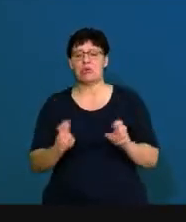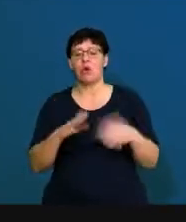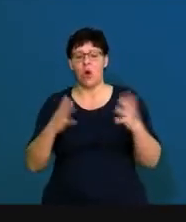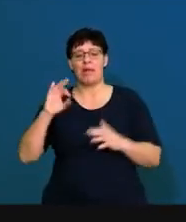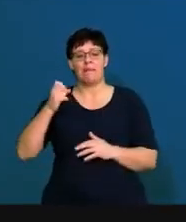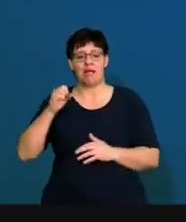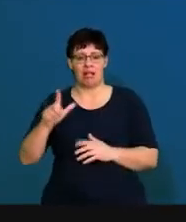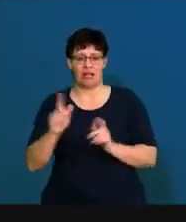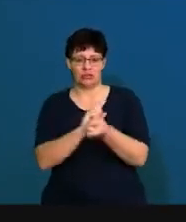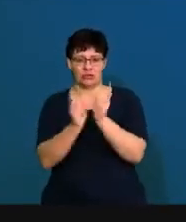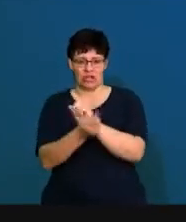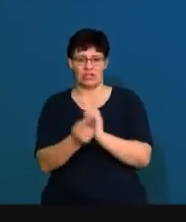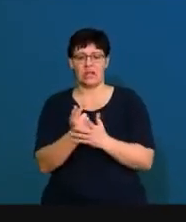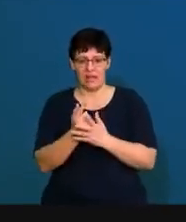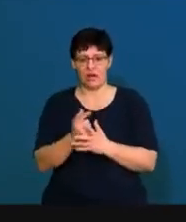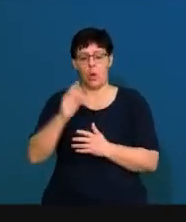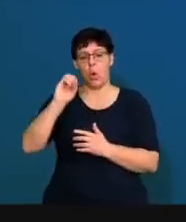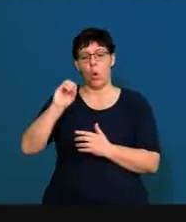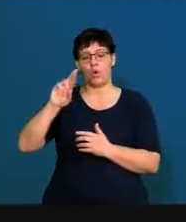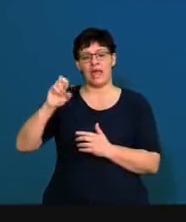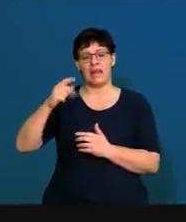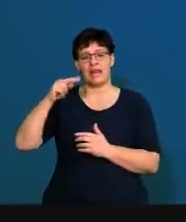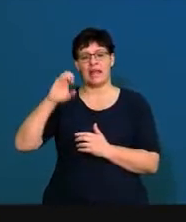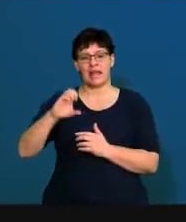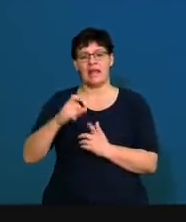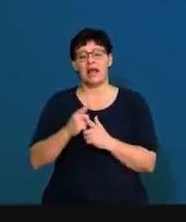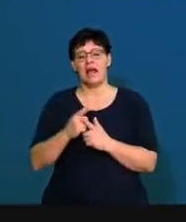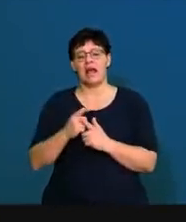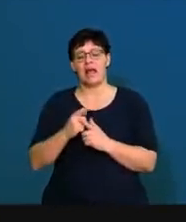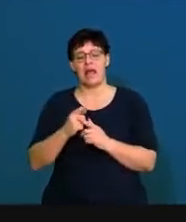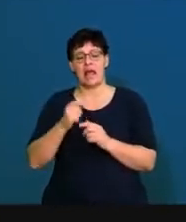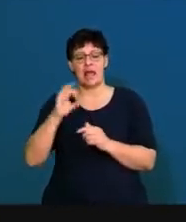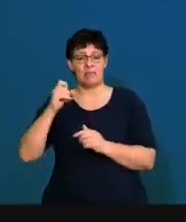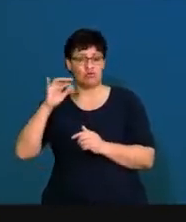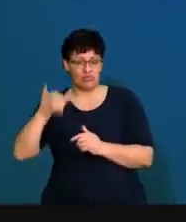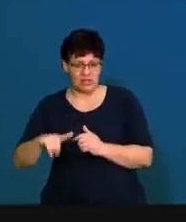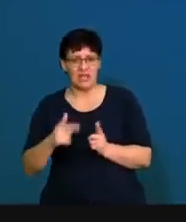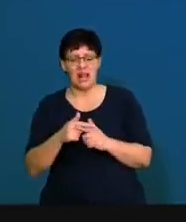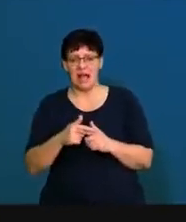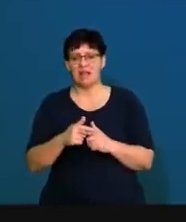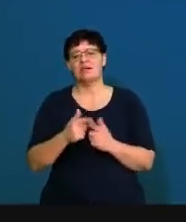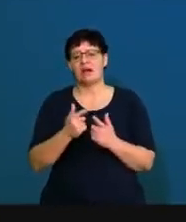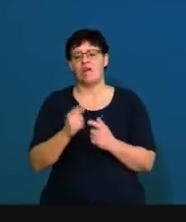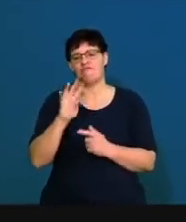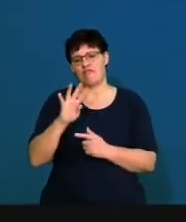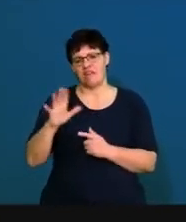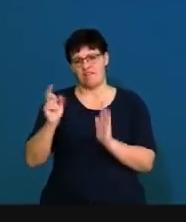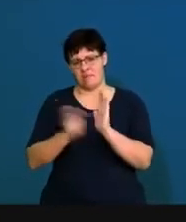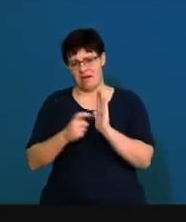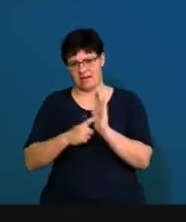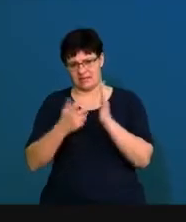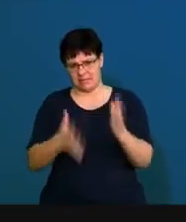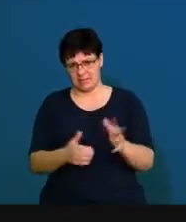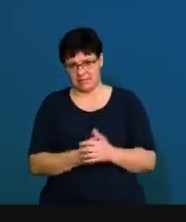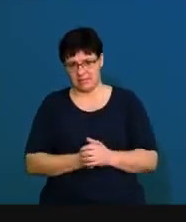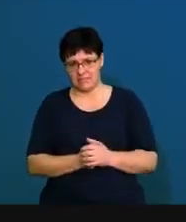chemical change. And then we've got organic chemistry under matter and materials, which is just 45 marks. All right, okay? And